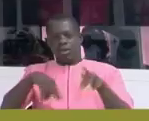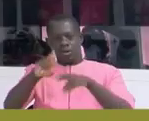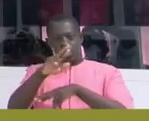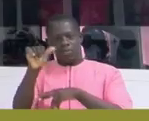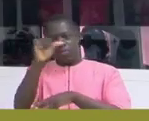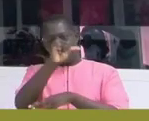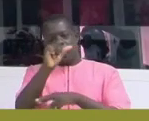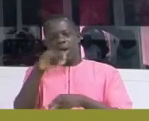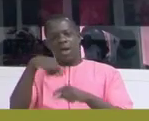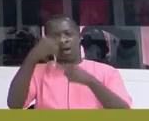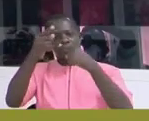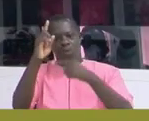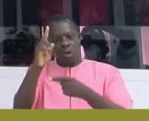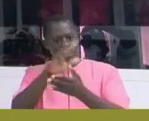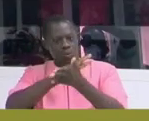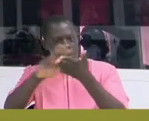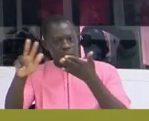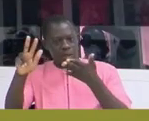we